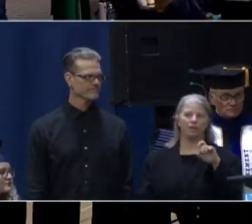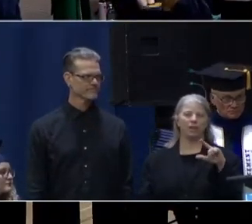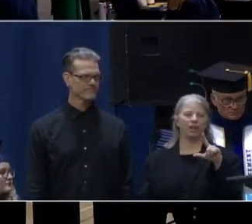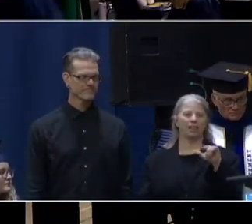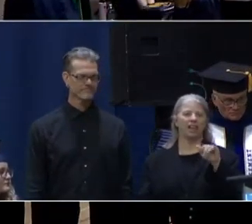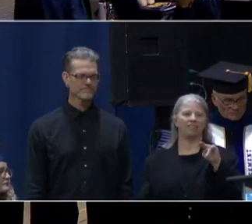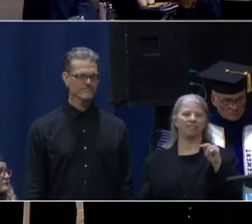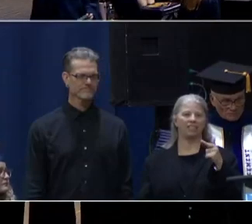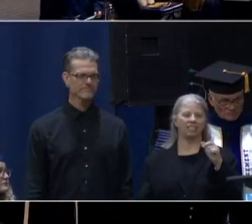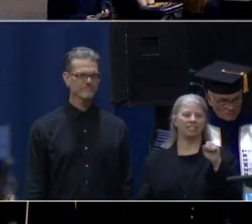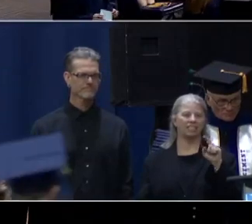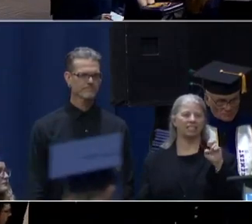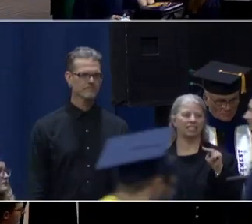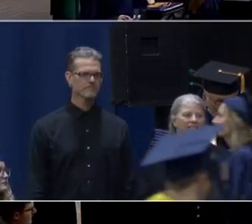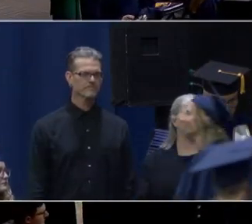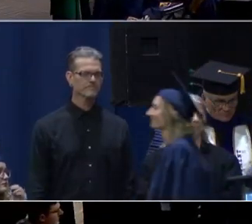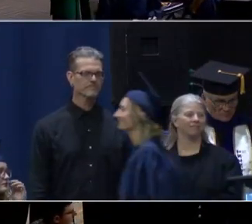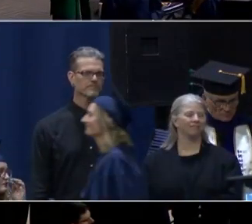Livingston.